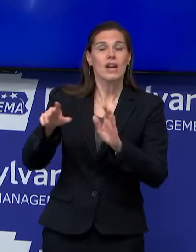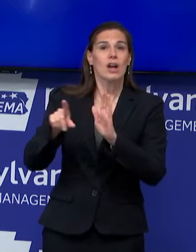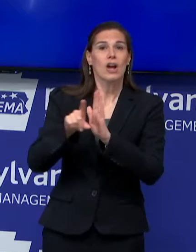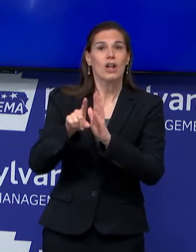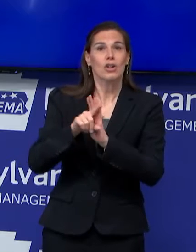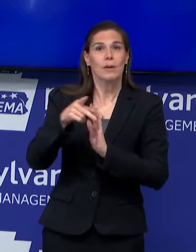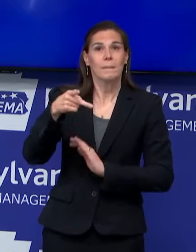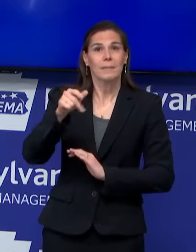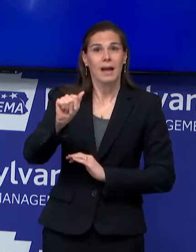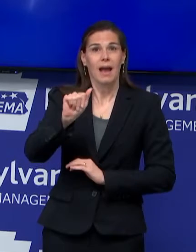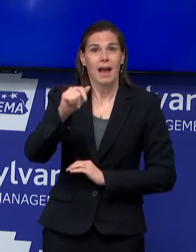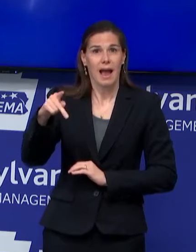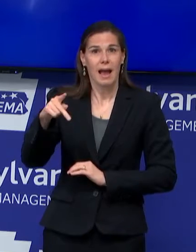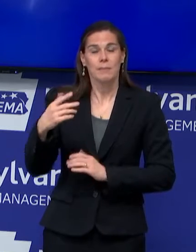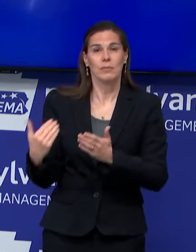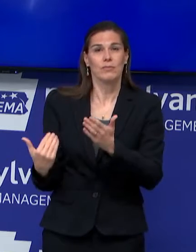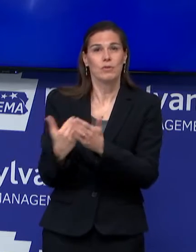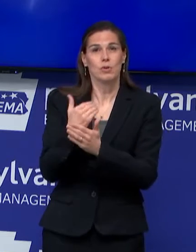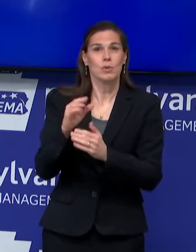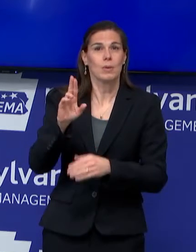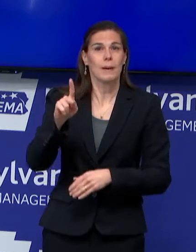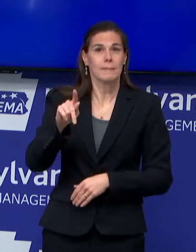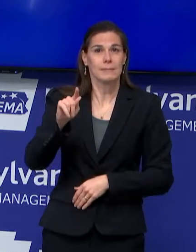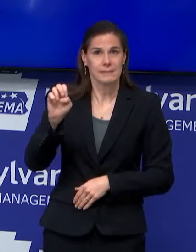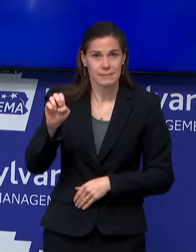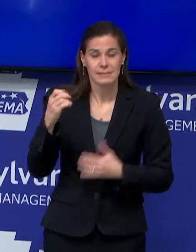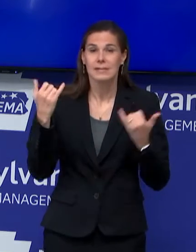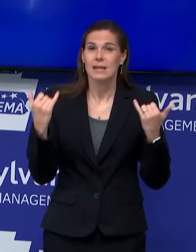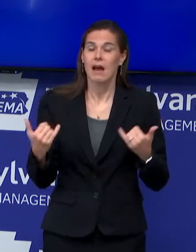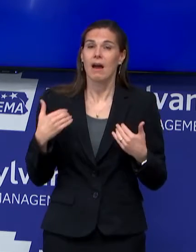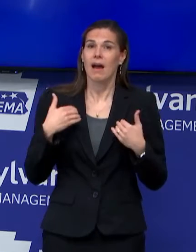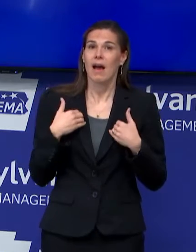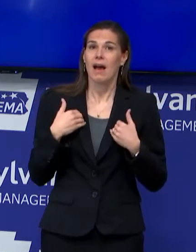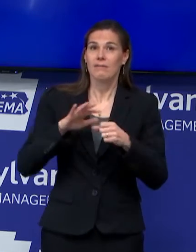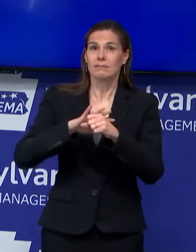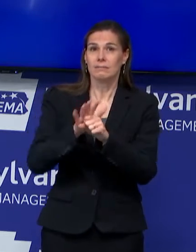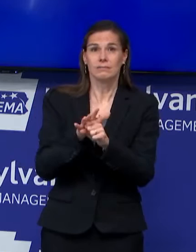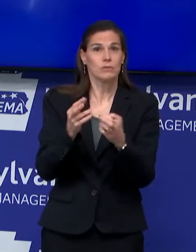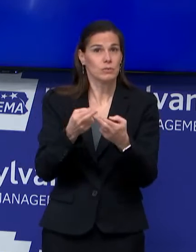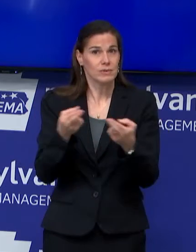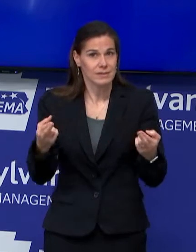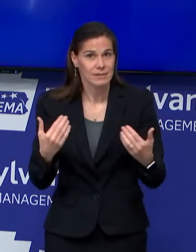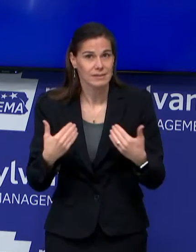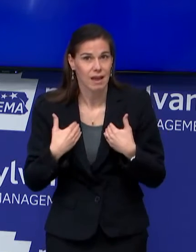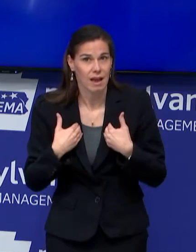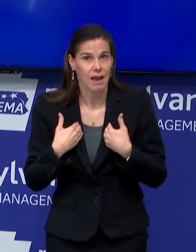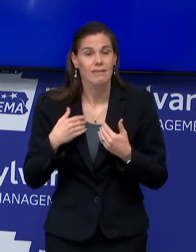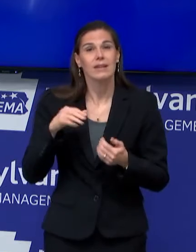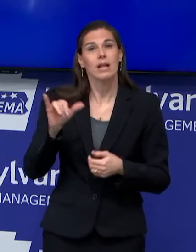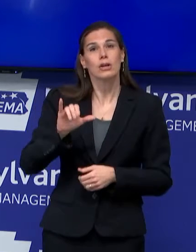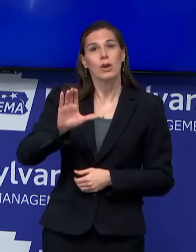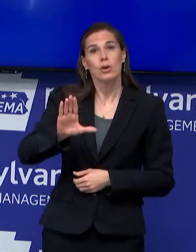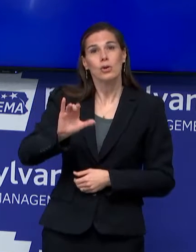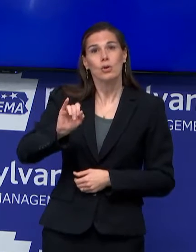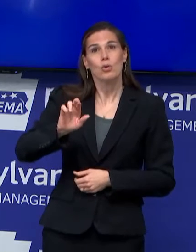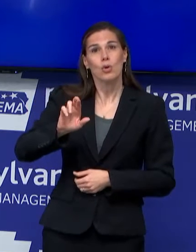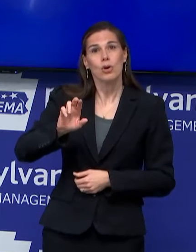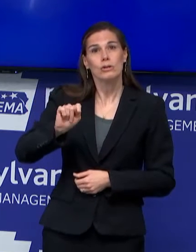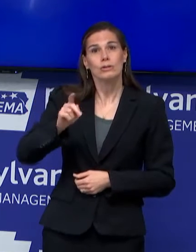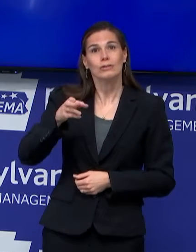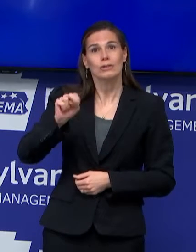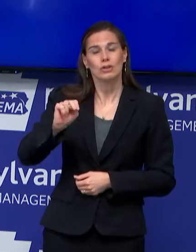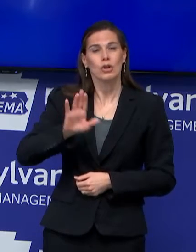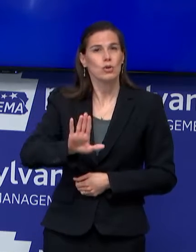app. Pennsylvanians can now access COVID-19 vaccine resources, such as Your Turn, and the vaccine